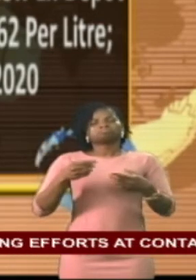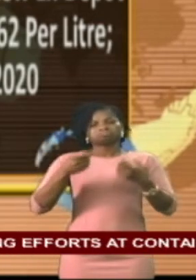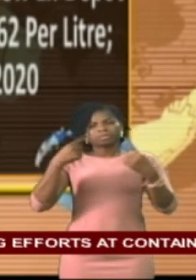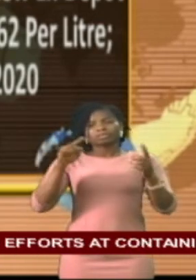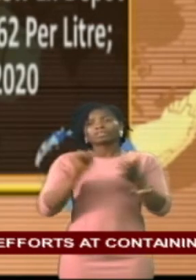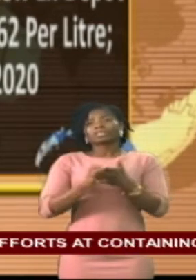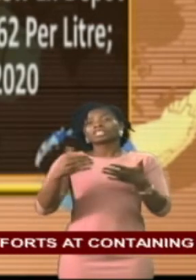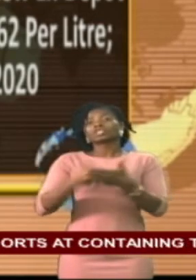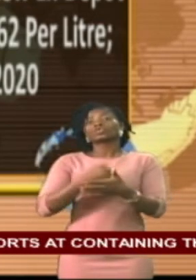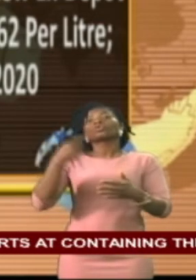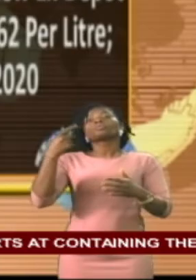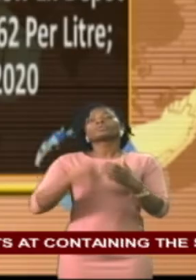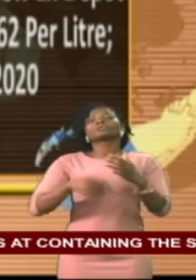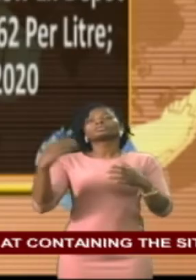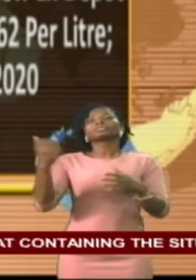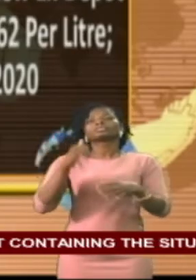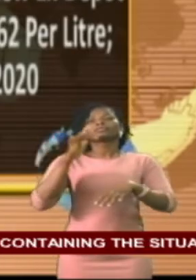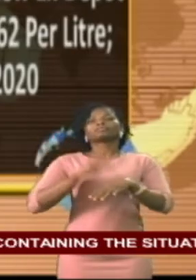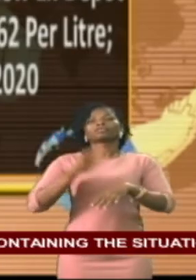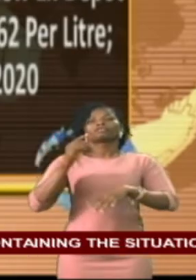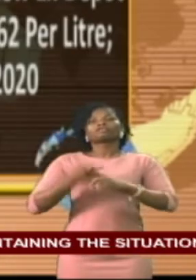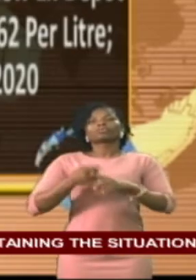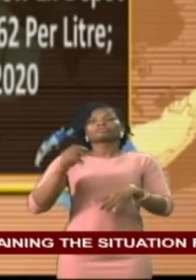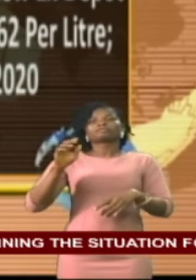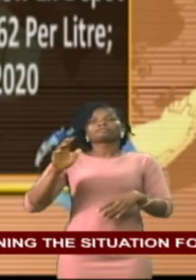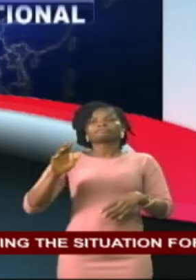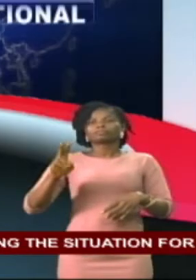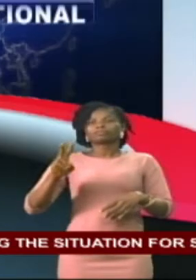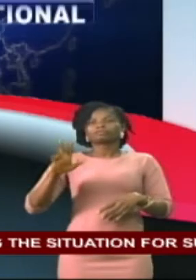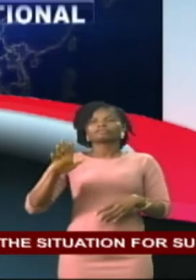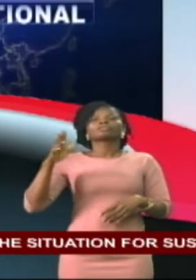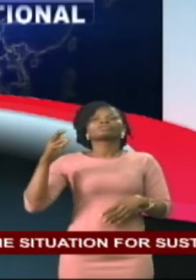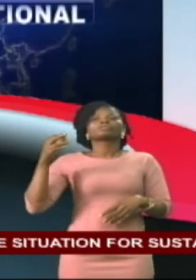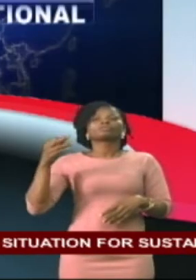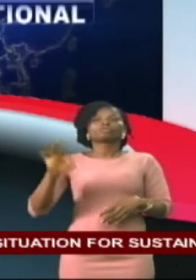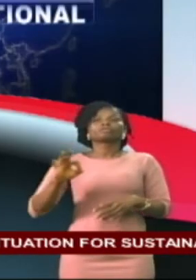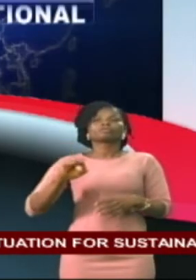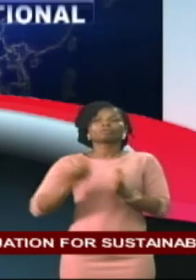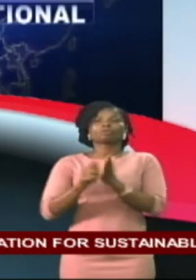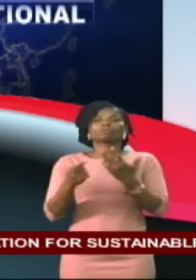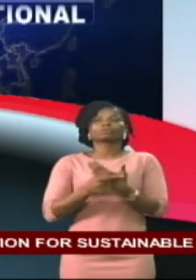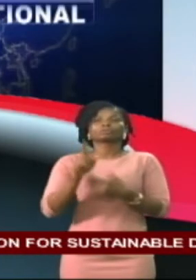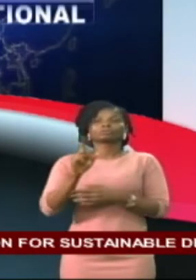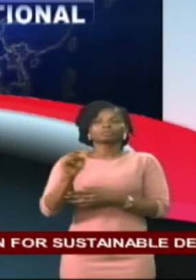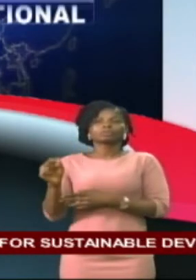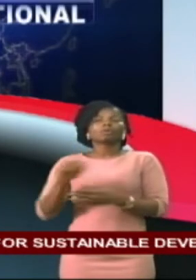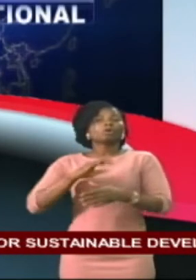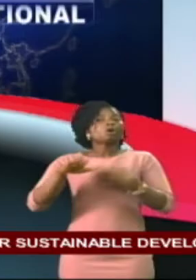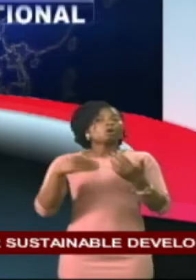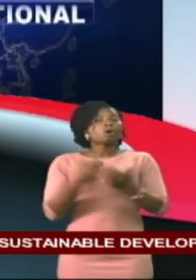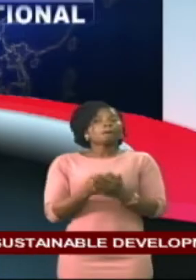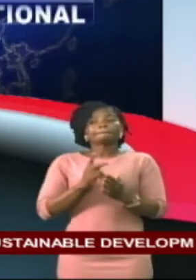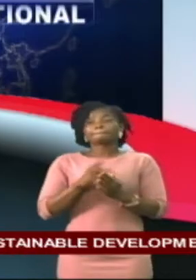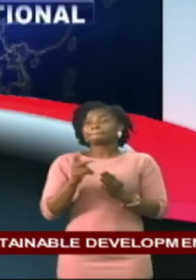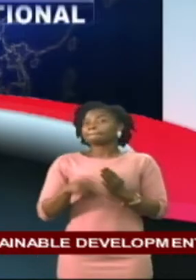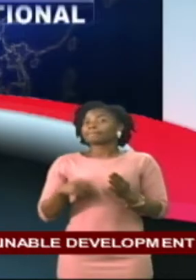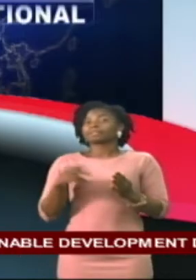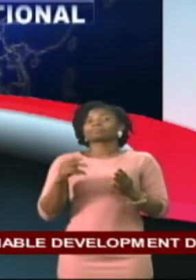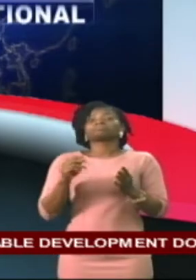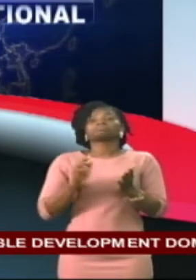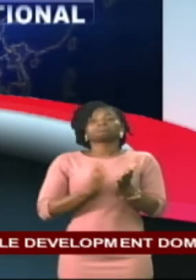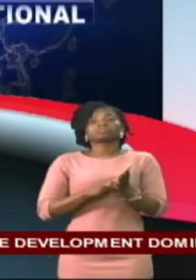would take effect from the 5th of August 2020. All public and private schools' exit classes in River